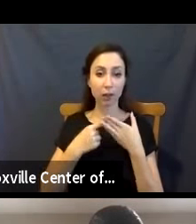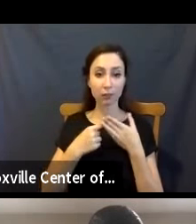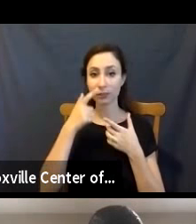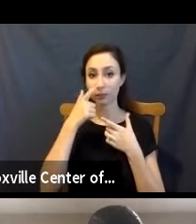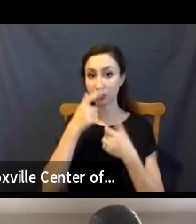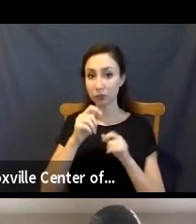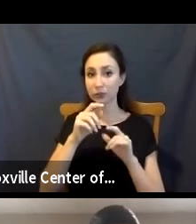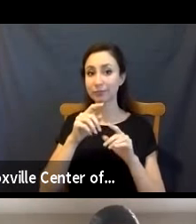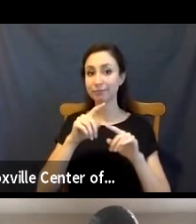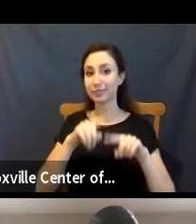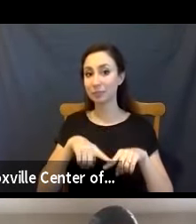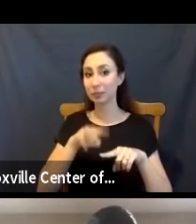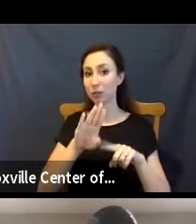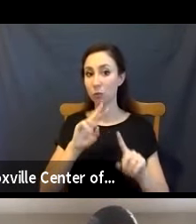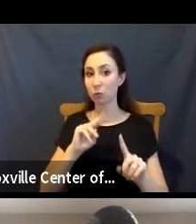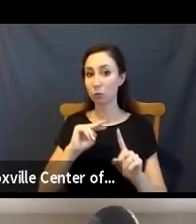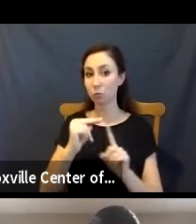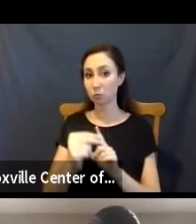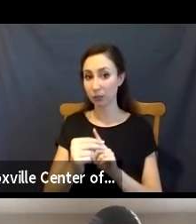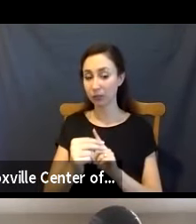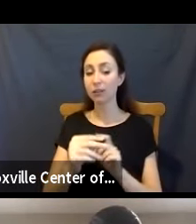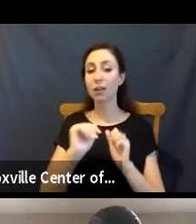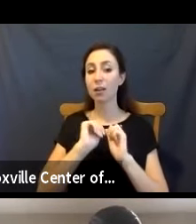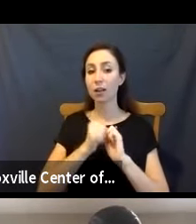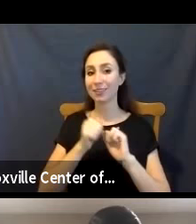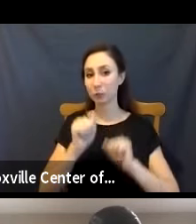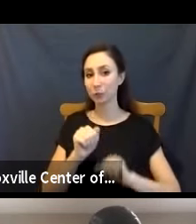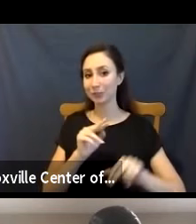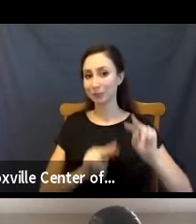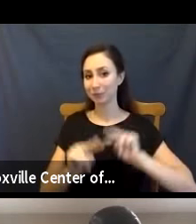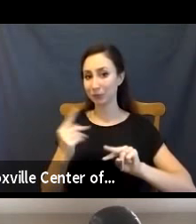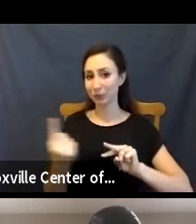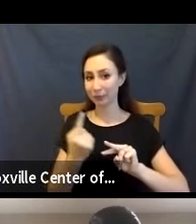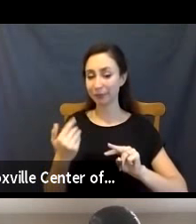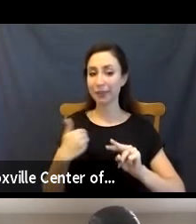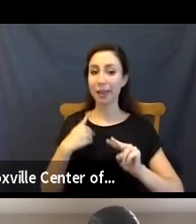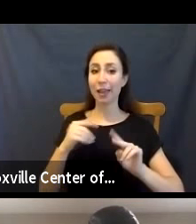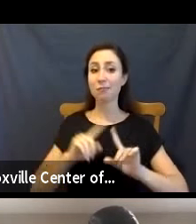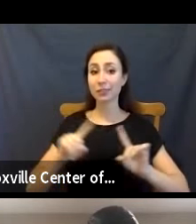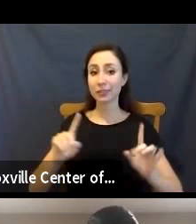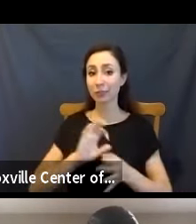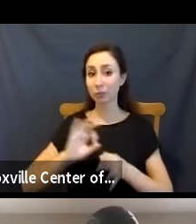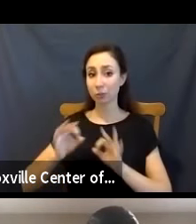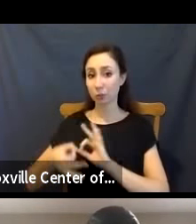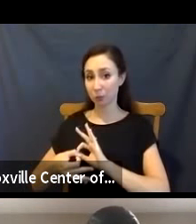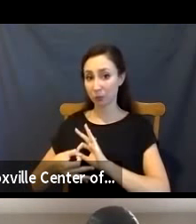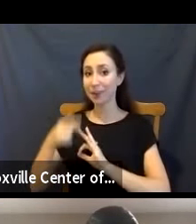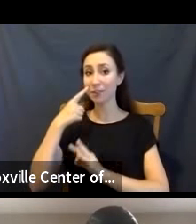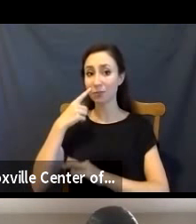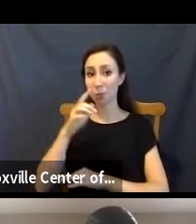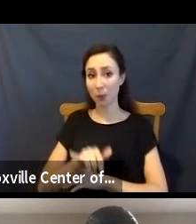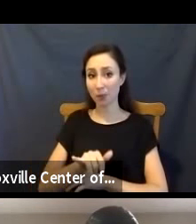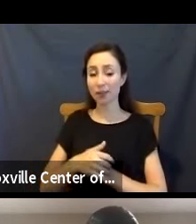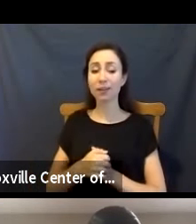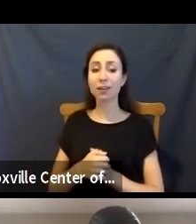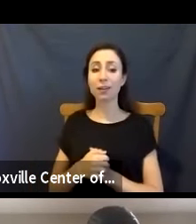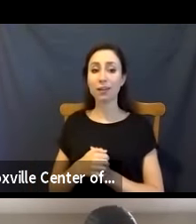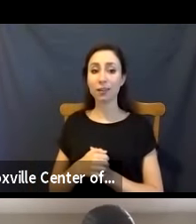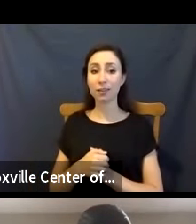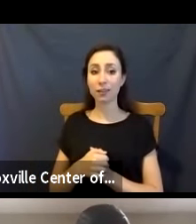on your lens, how you can look at something and get a different interpretation. We